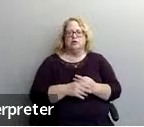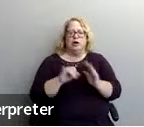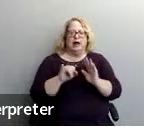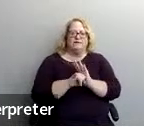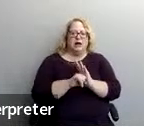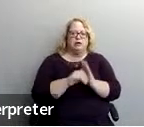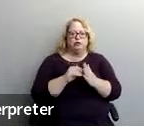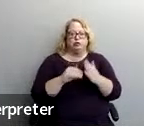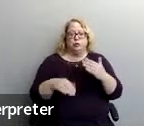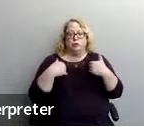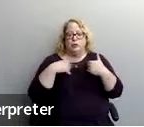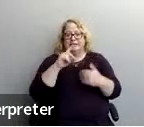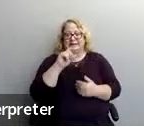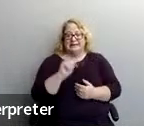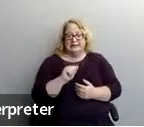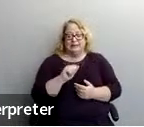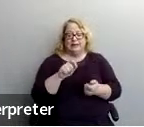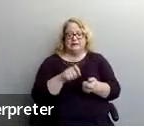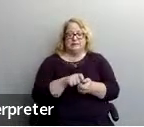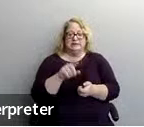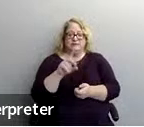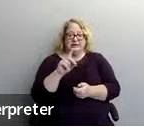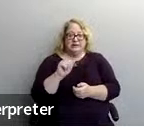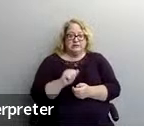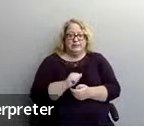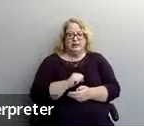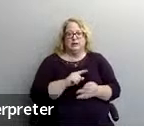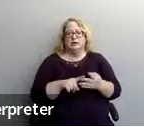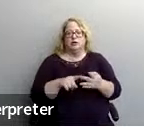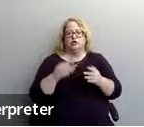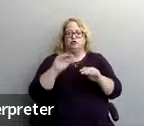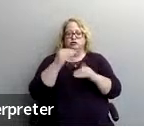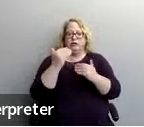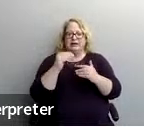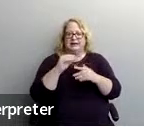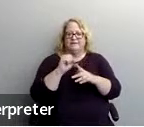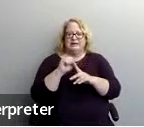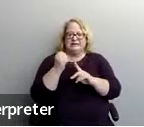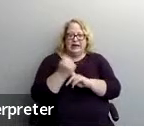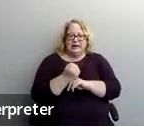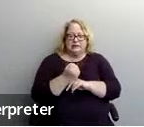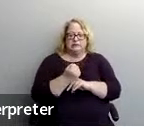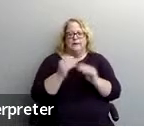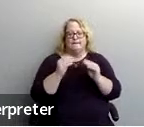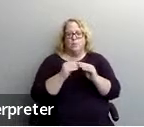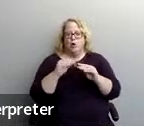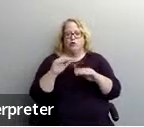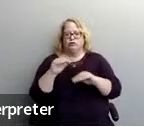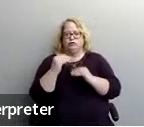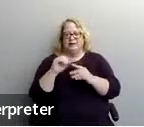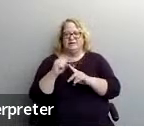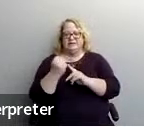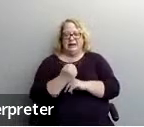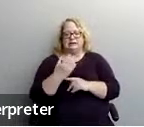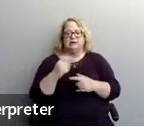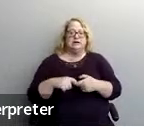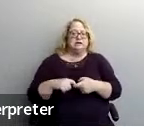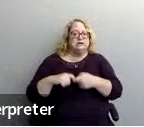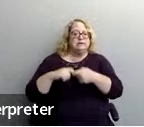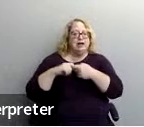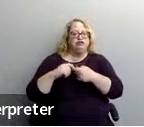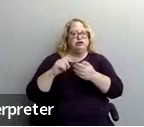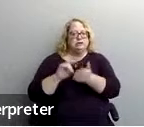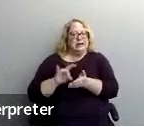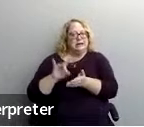as a student with a disability, a particular disability, looking at the restrictive settings, more restrictive settings, as well as suspensions